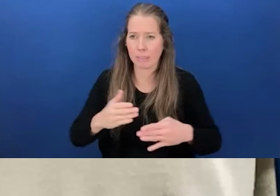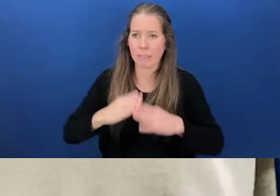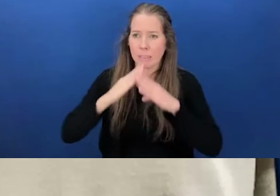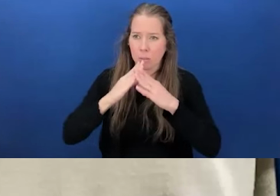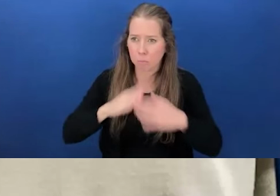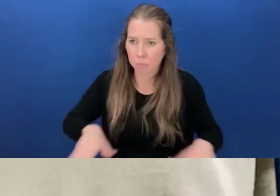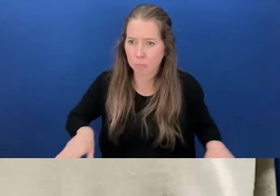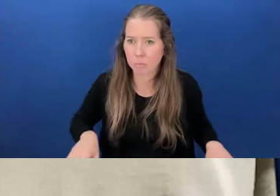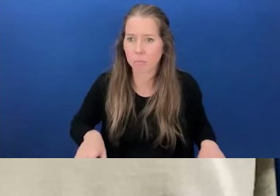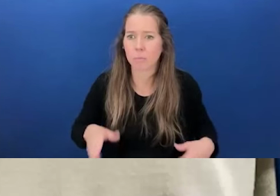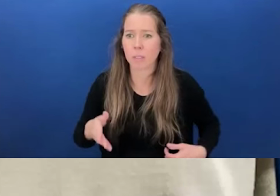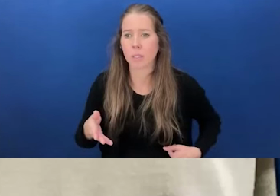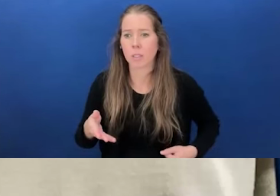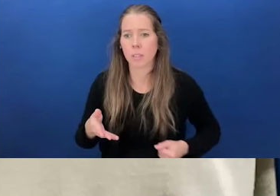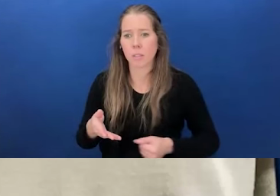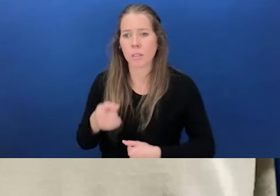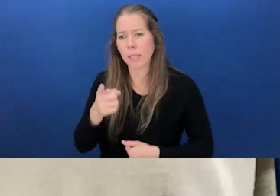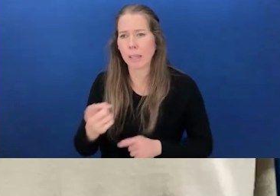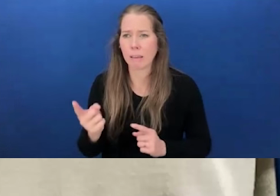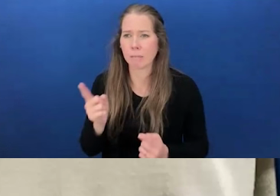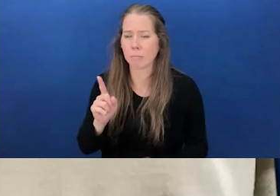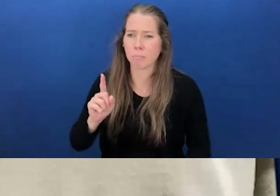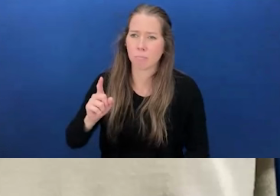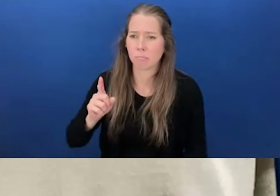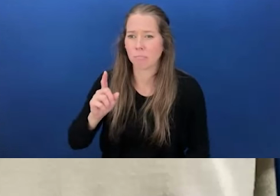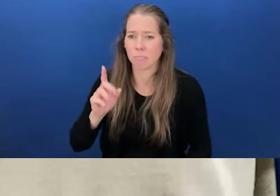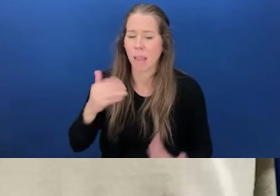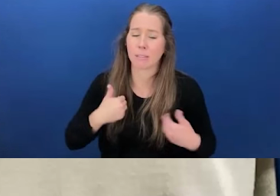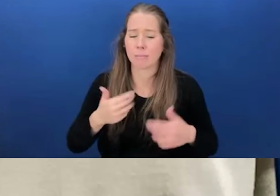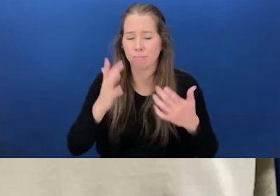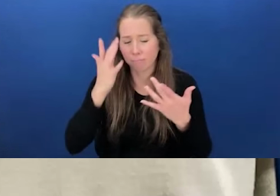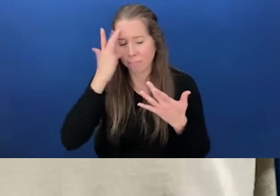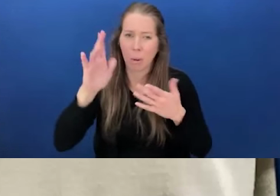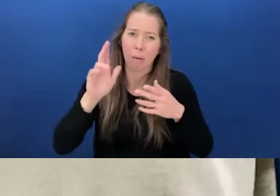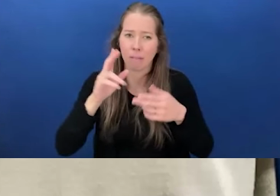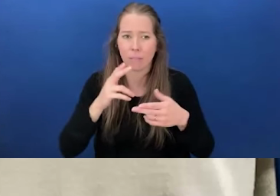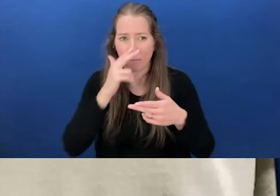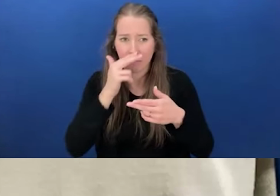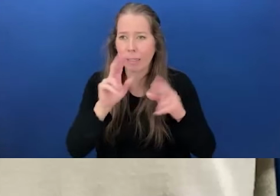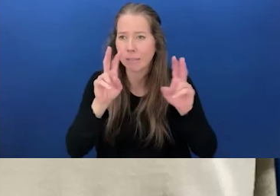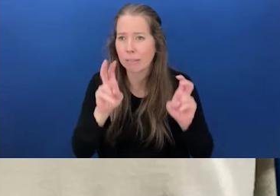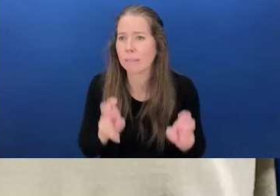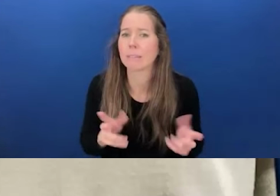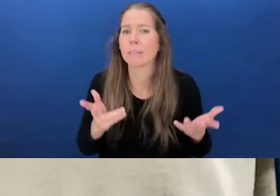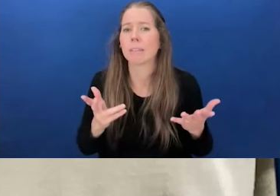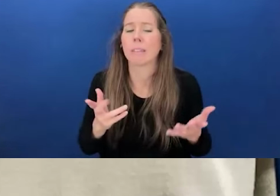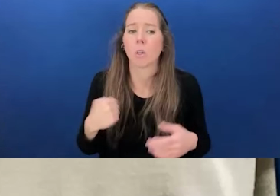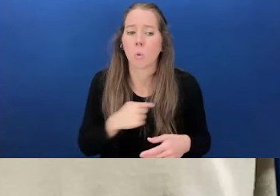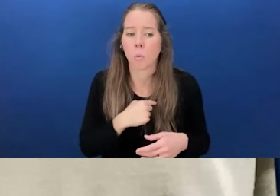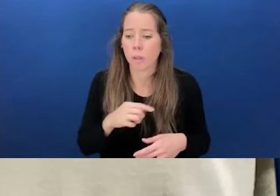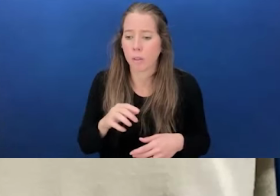be gangster or some, he comes up with all these clever titles. So, in that, it was like, you know, we were getting